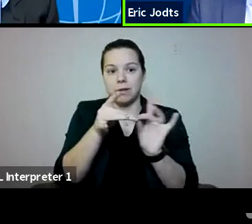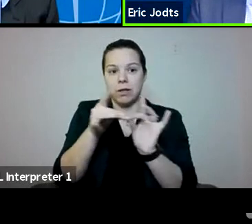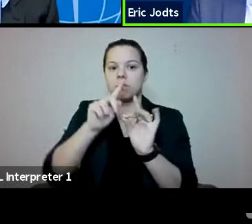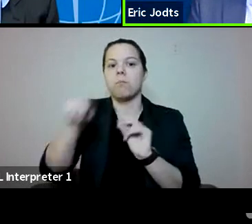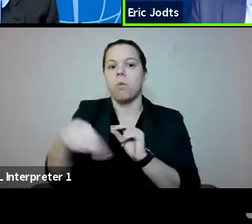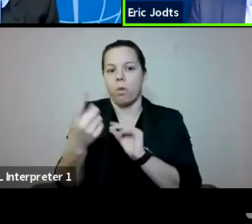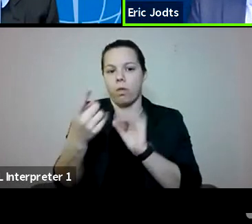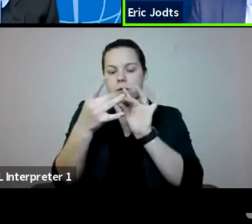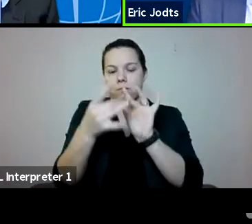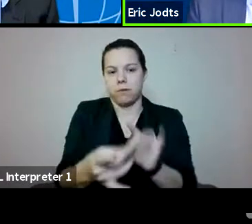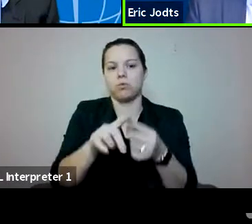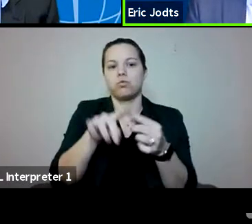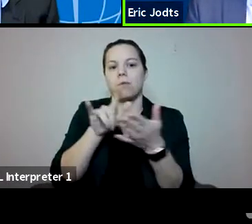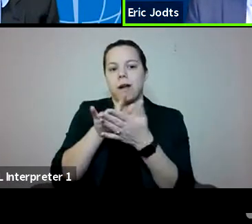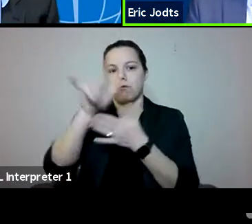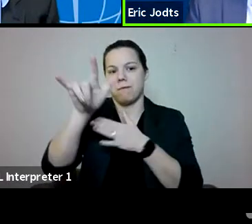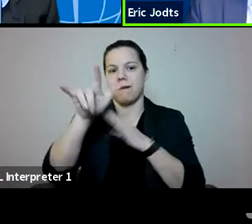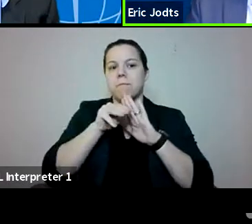aircraft noise.